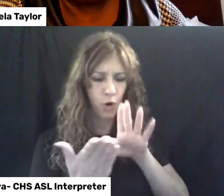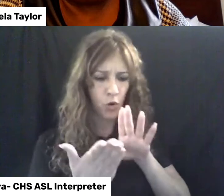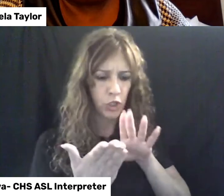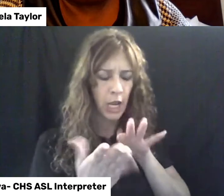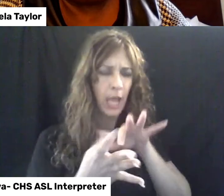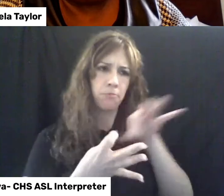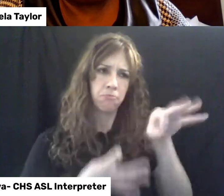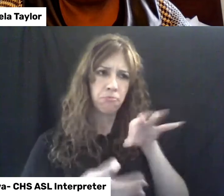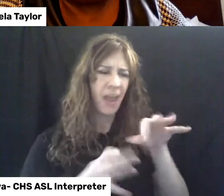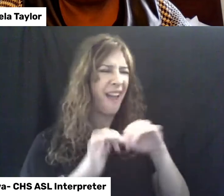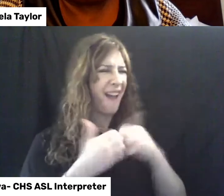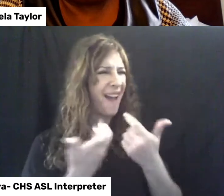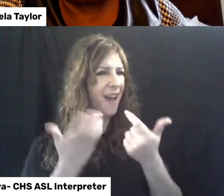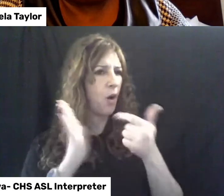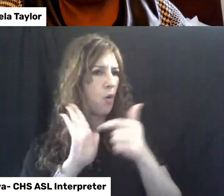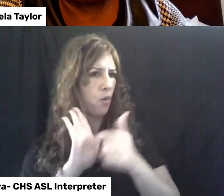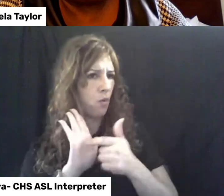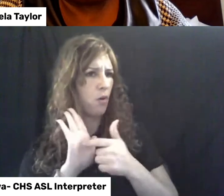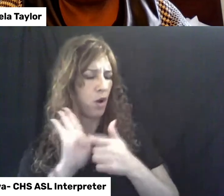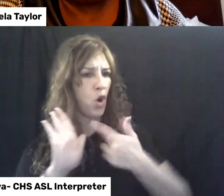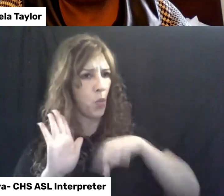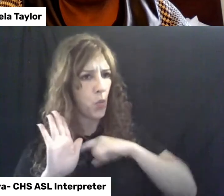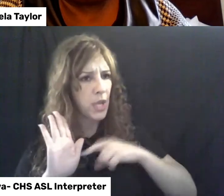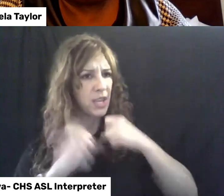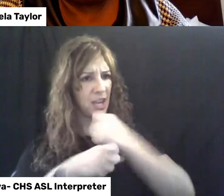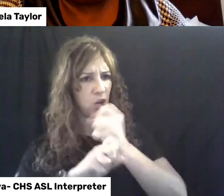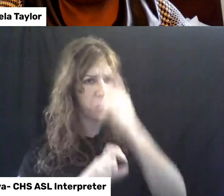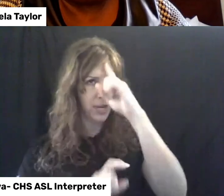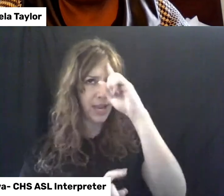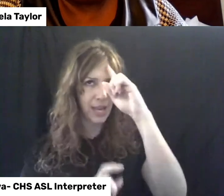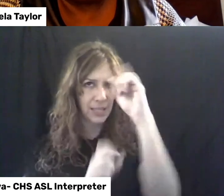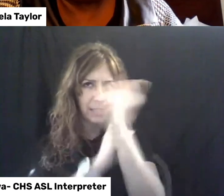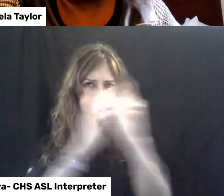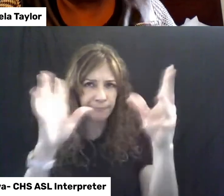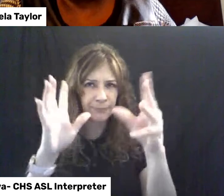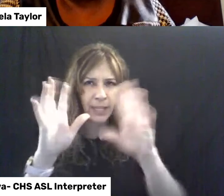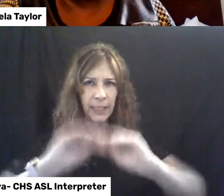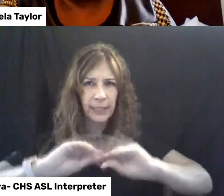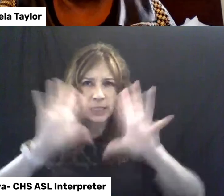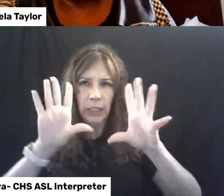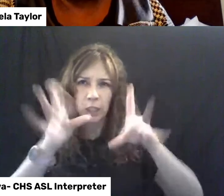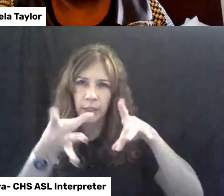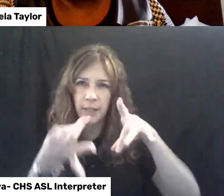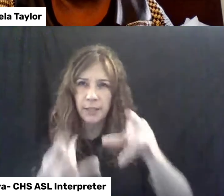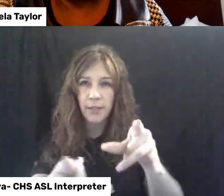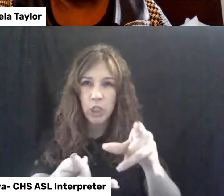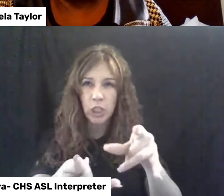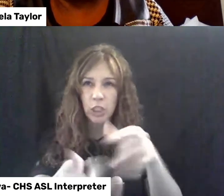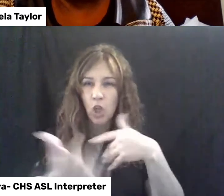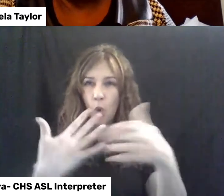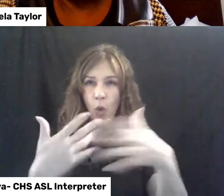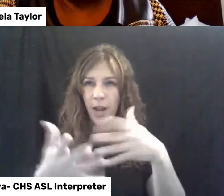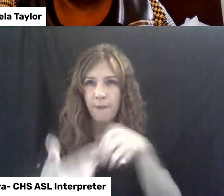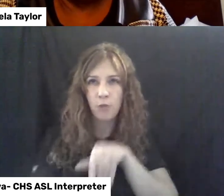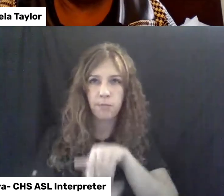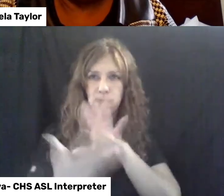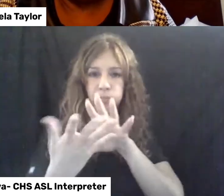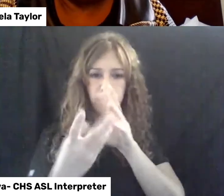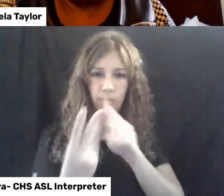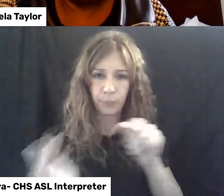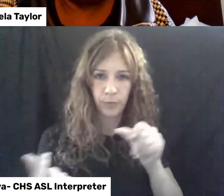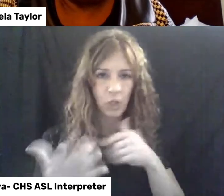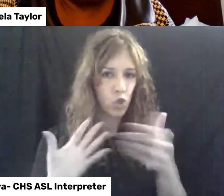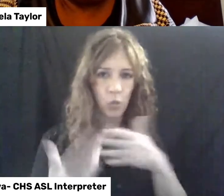create a clear, efficient, equitable approach to whatever it is we're solving. And whatever it is we're solving,